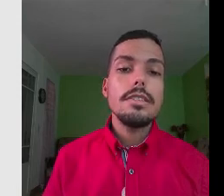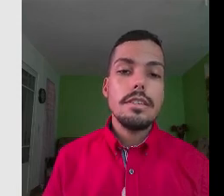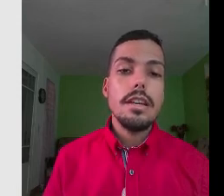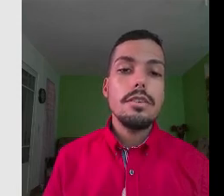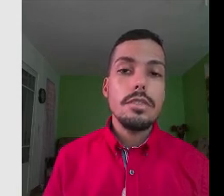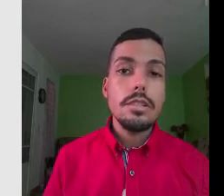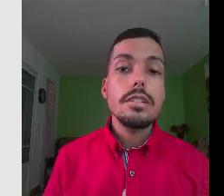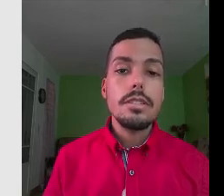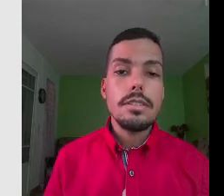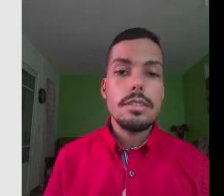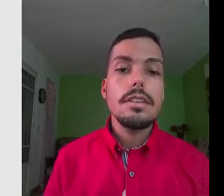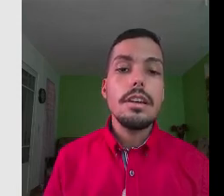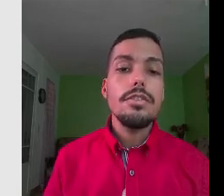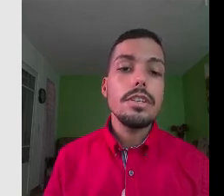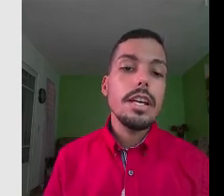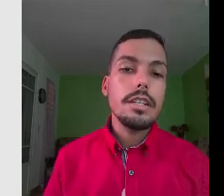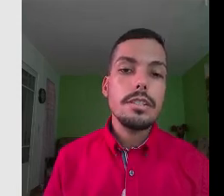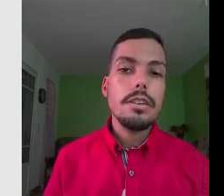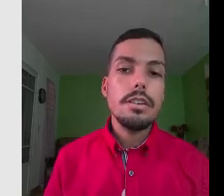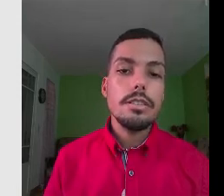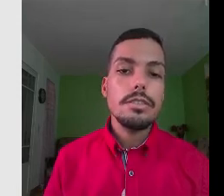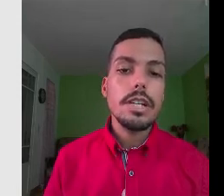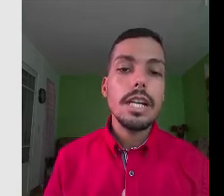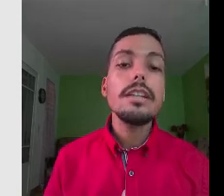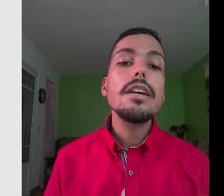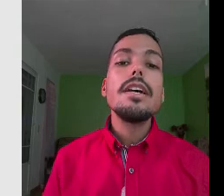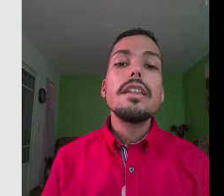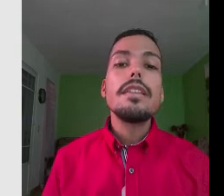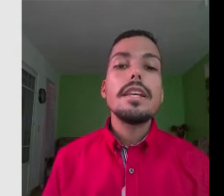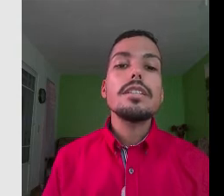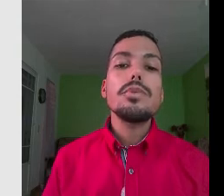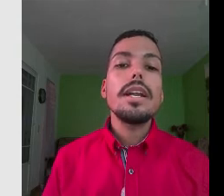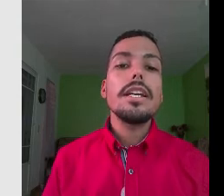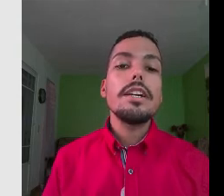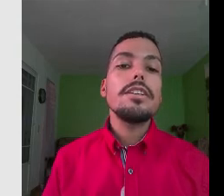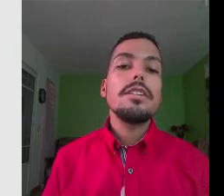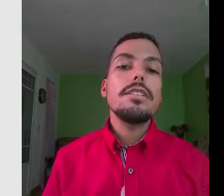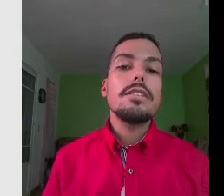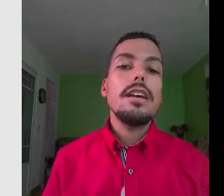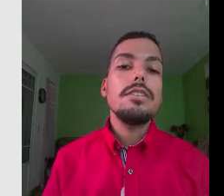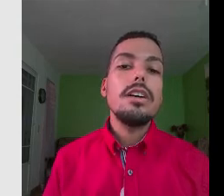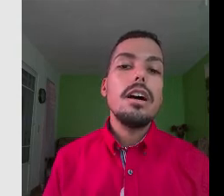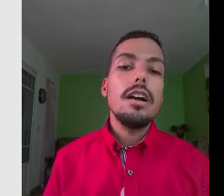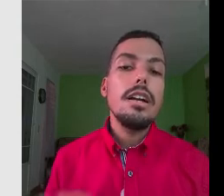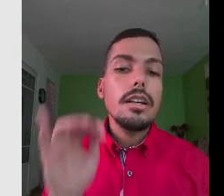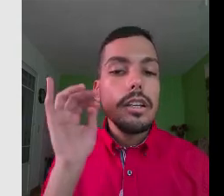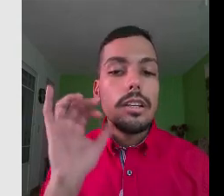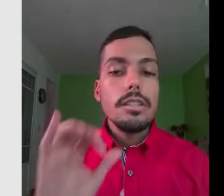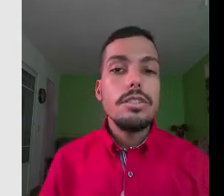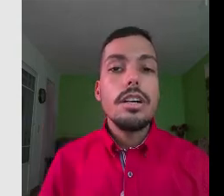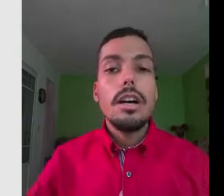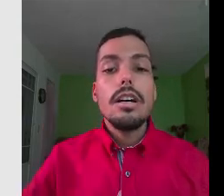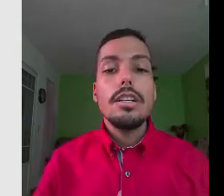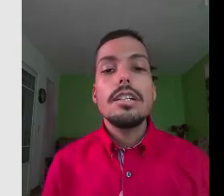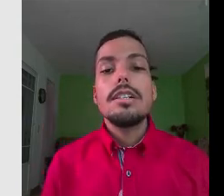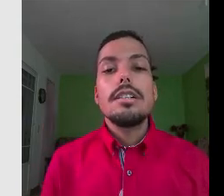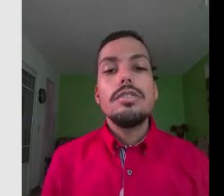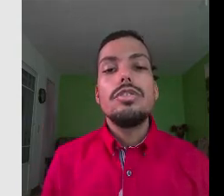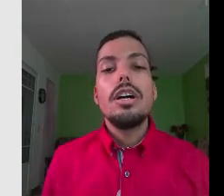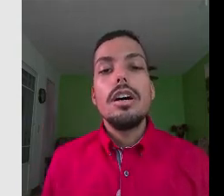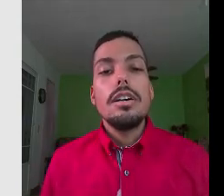has the sound X, and for that is color, right? The next one here, this is a dog,